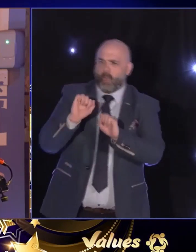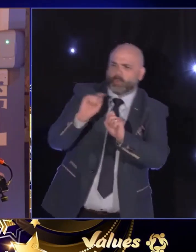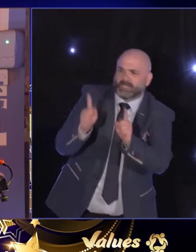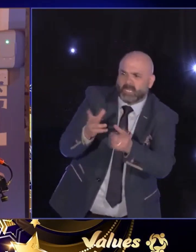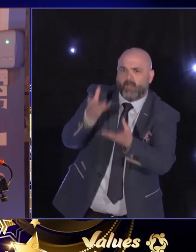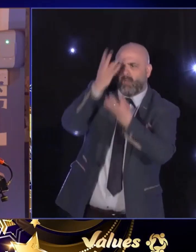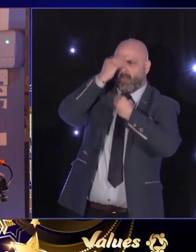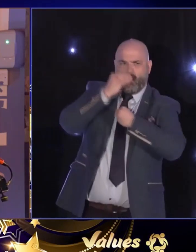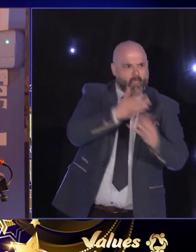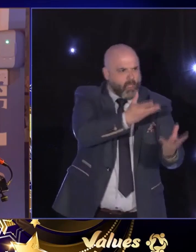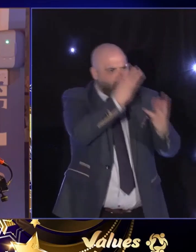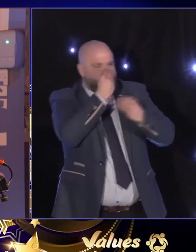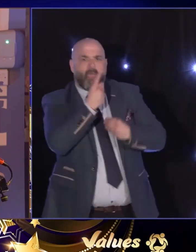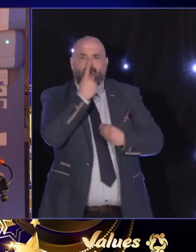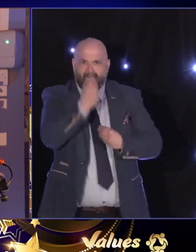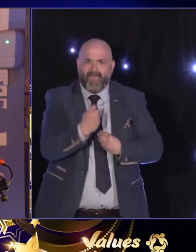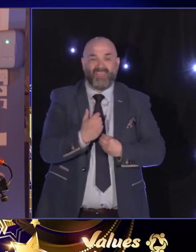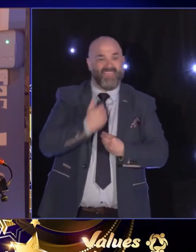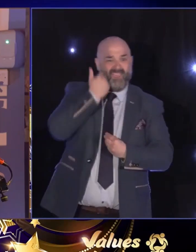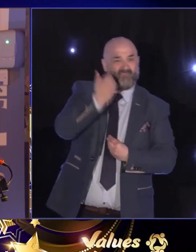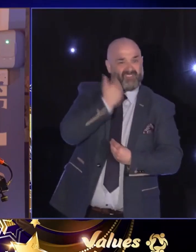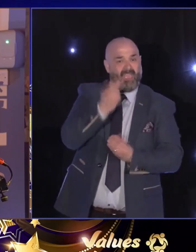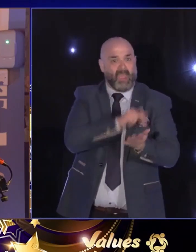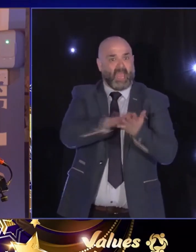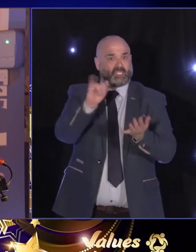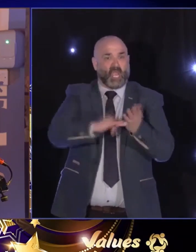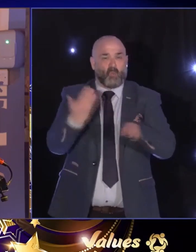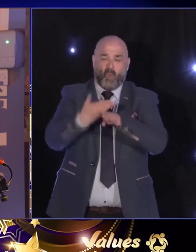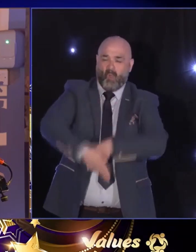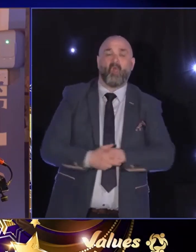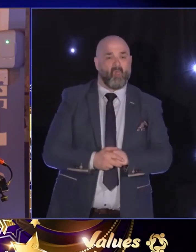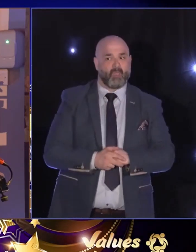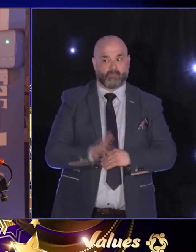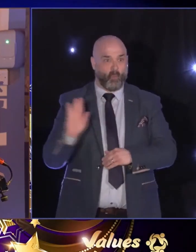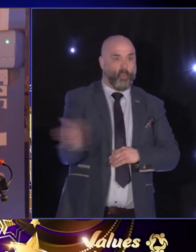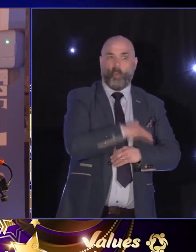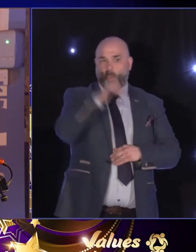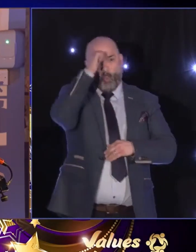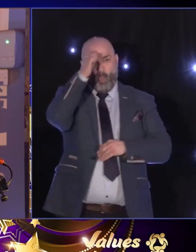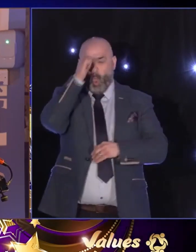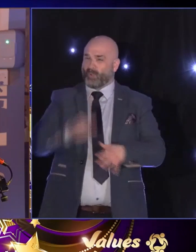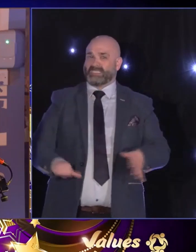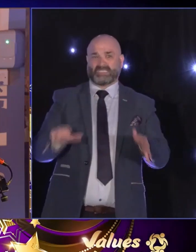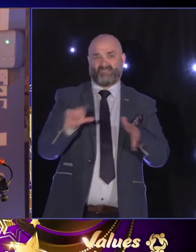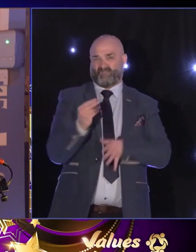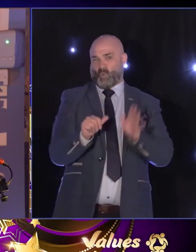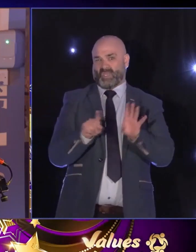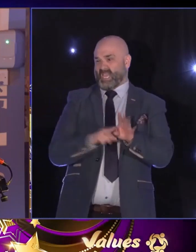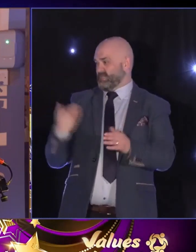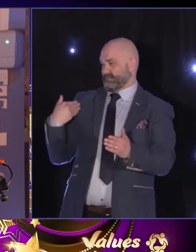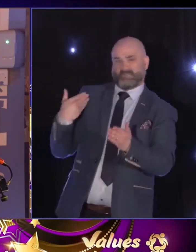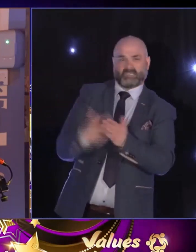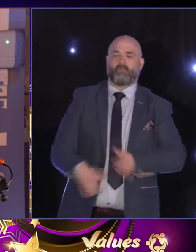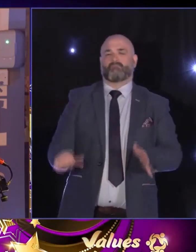here in the Trust every single day. We all know how very difficult it has been over the last few years,